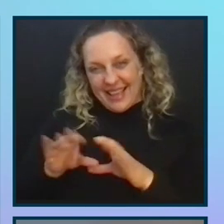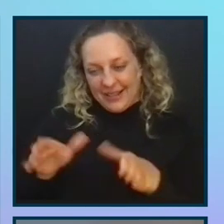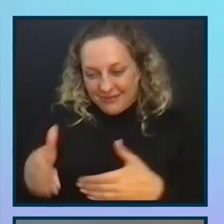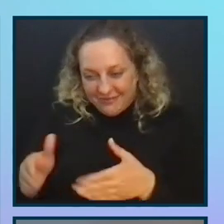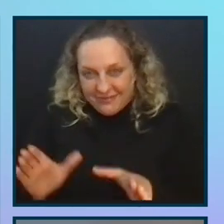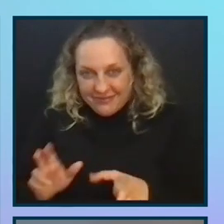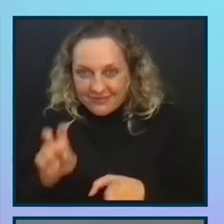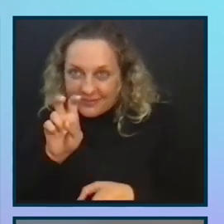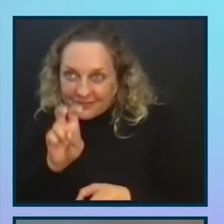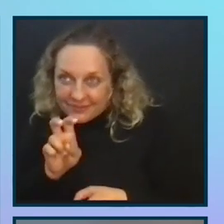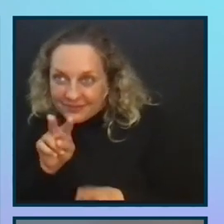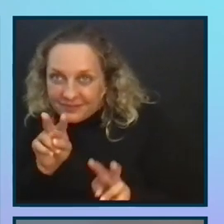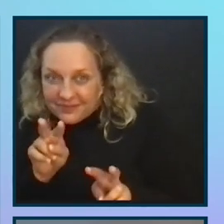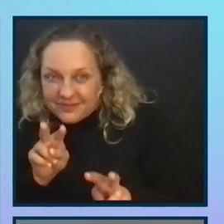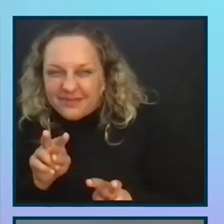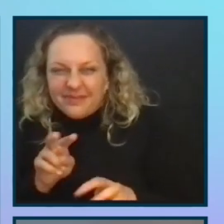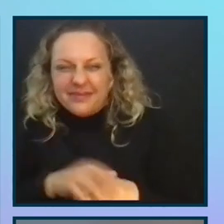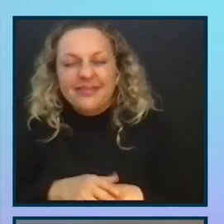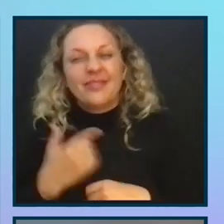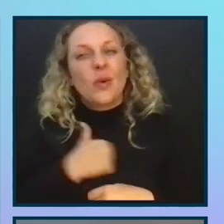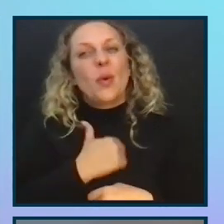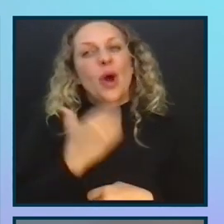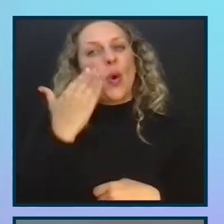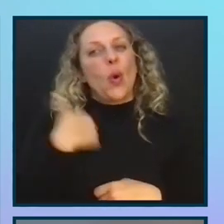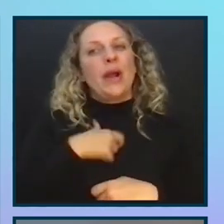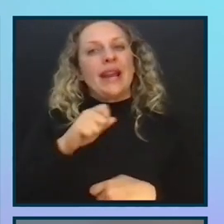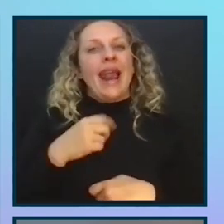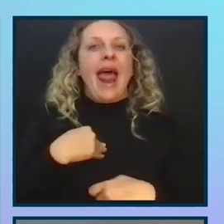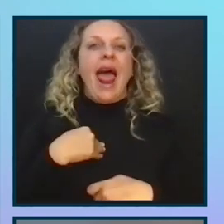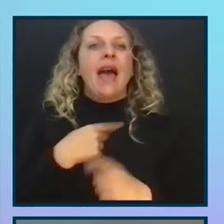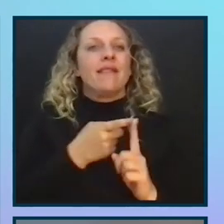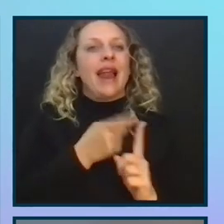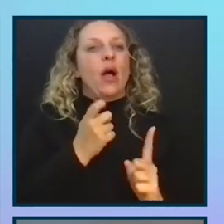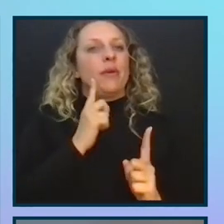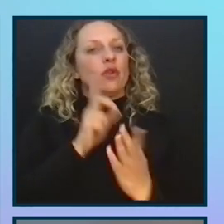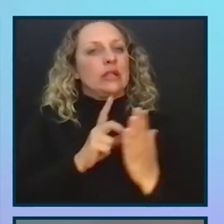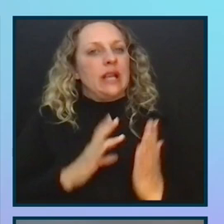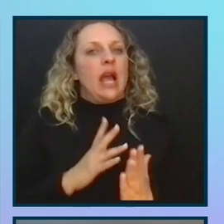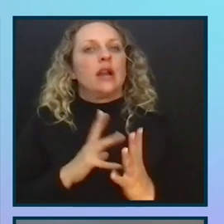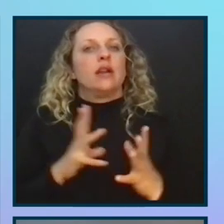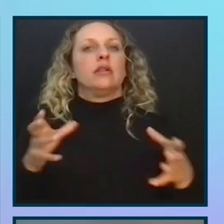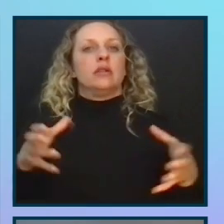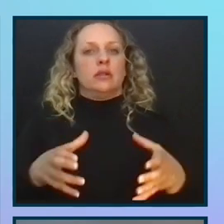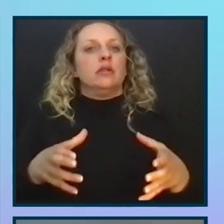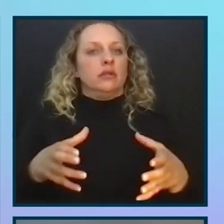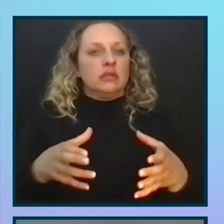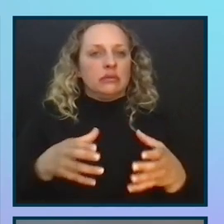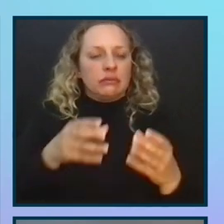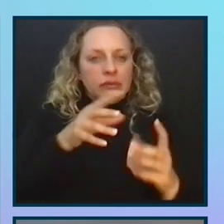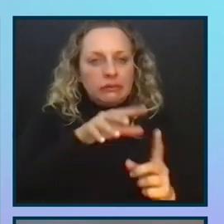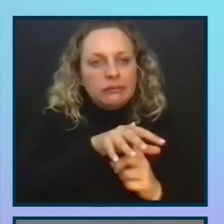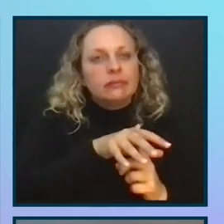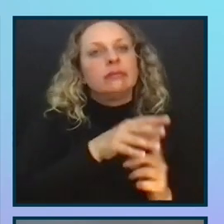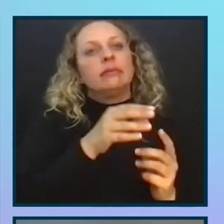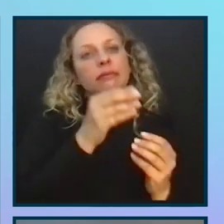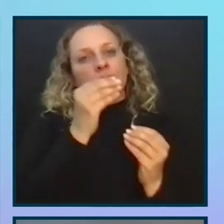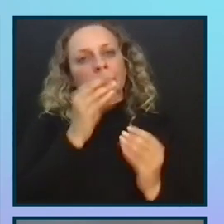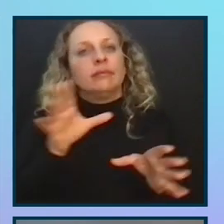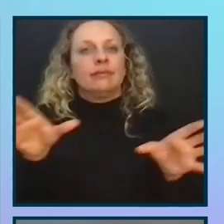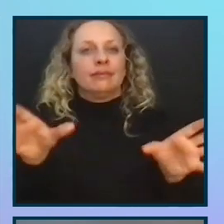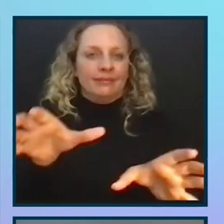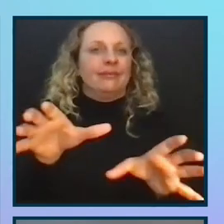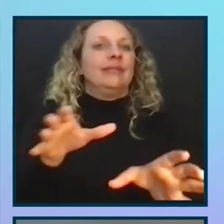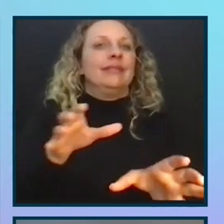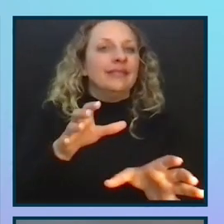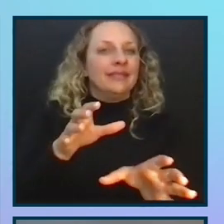container? We know that we need to have an element for designers to hold grouped content, actions, and related images. But